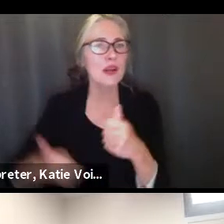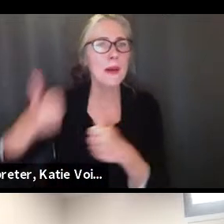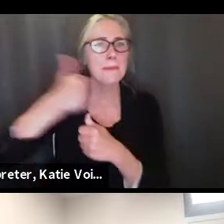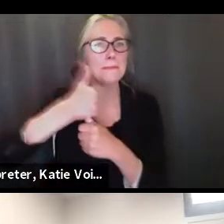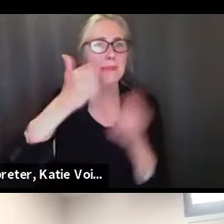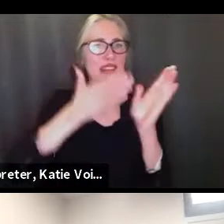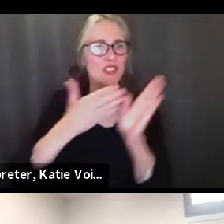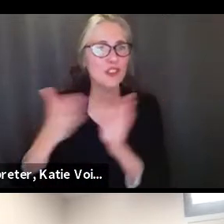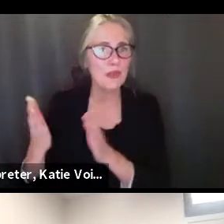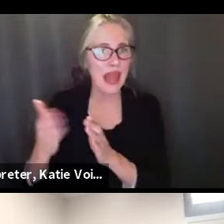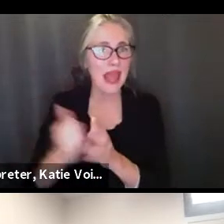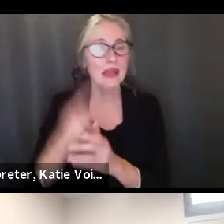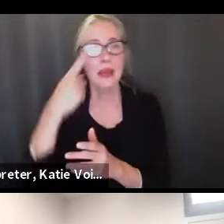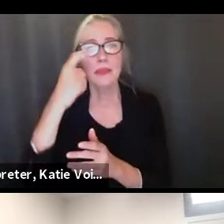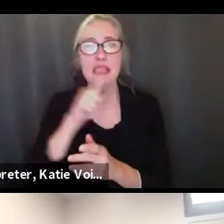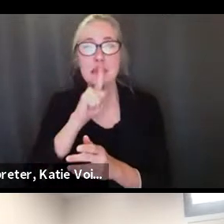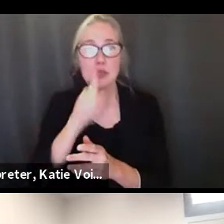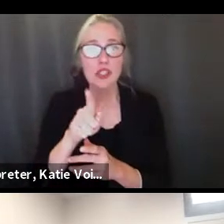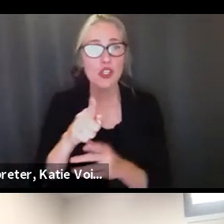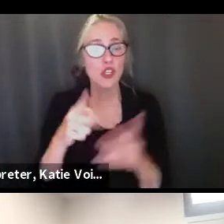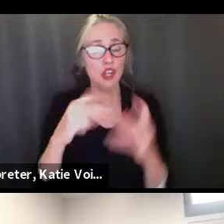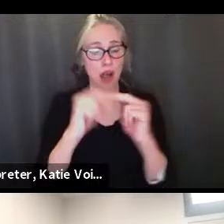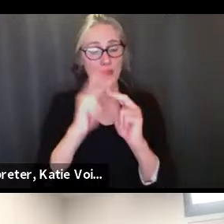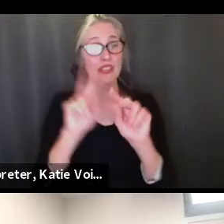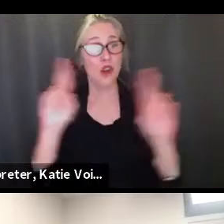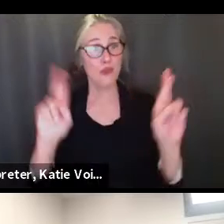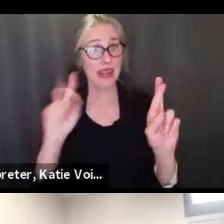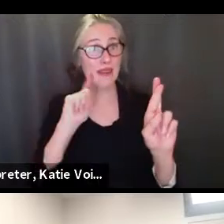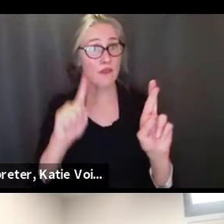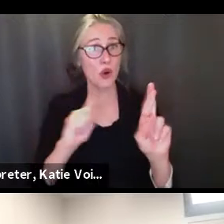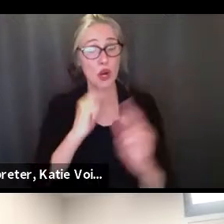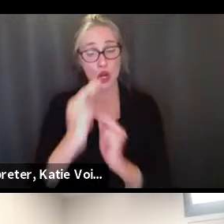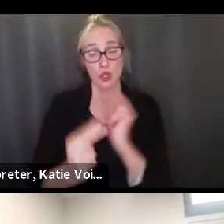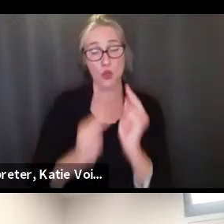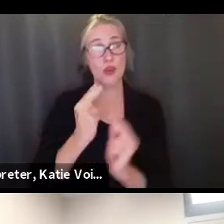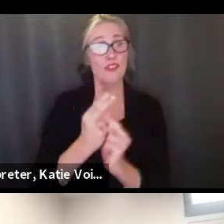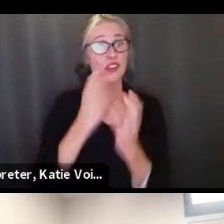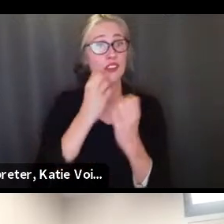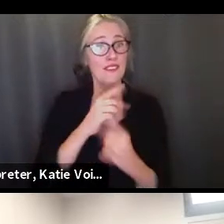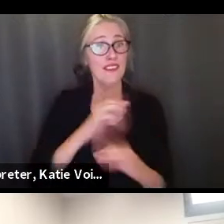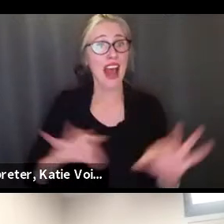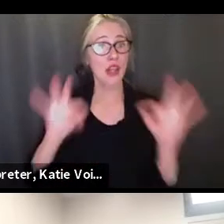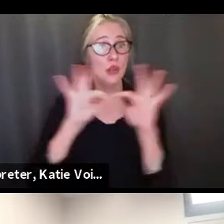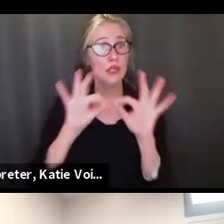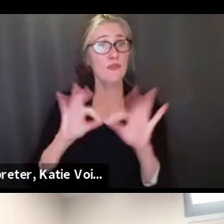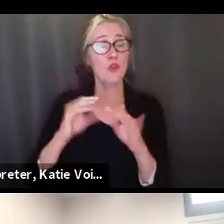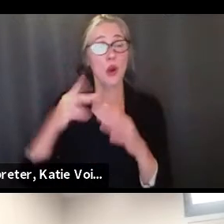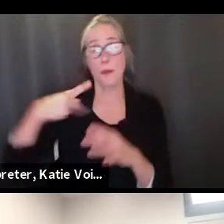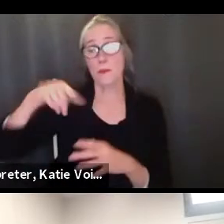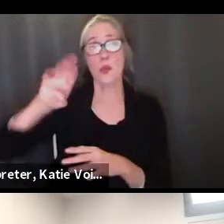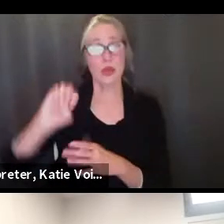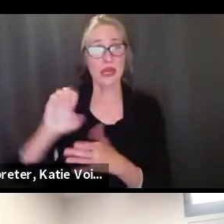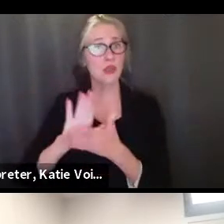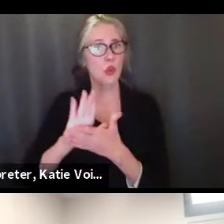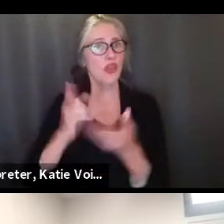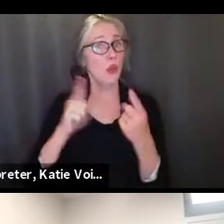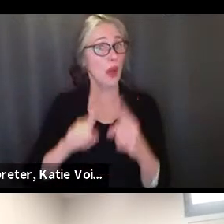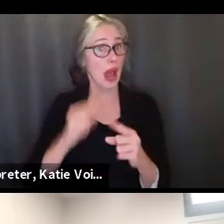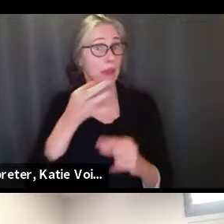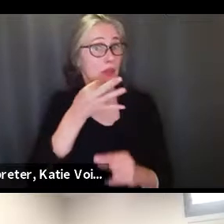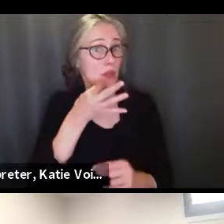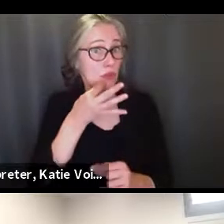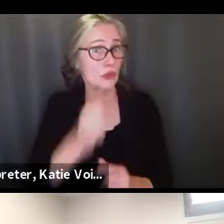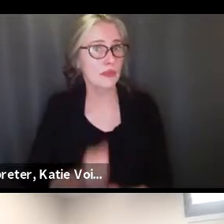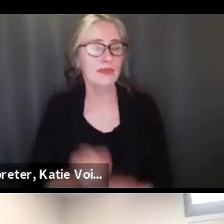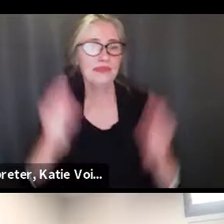in ensuring that our facilities are ready for universal preschool that is coming really soon. Next slide.